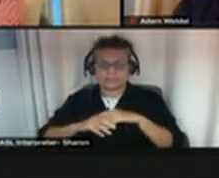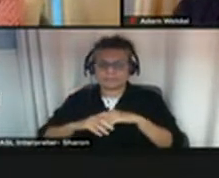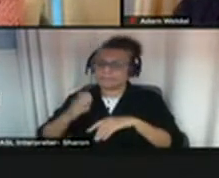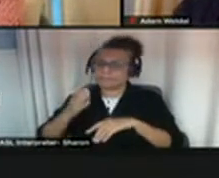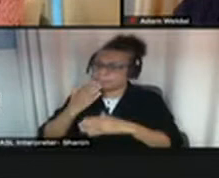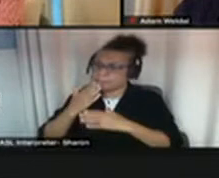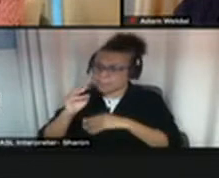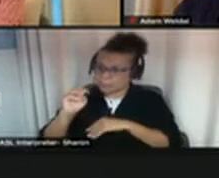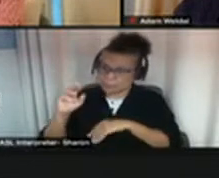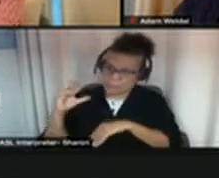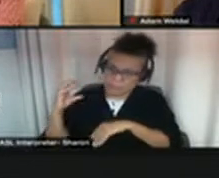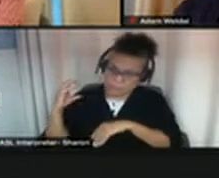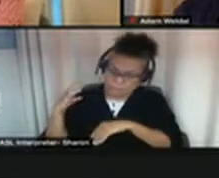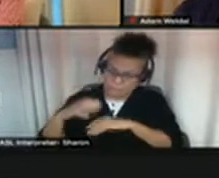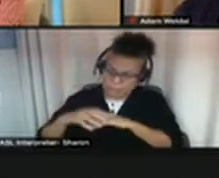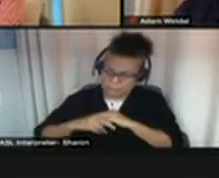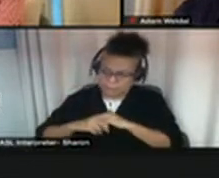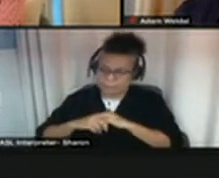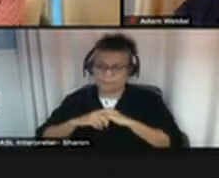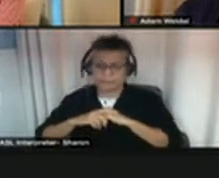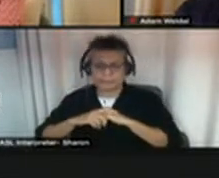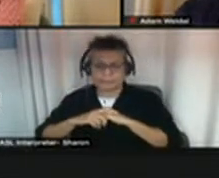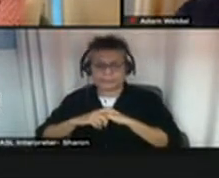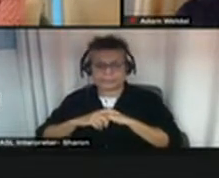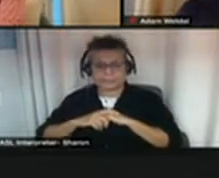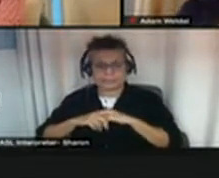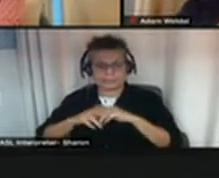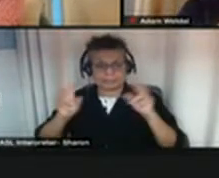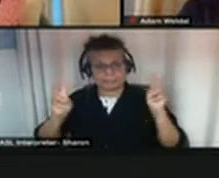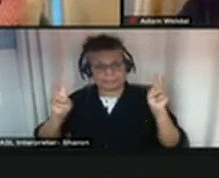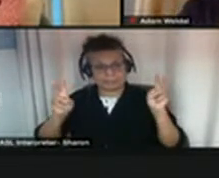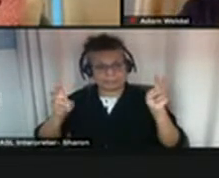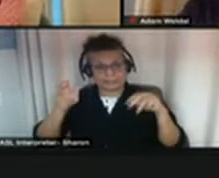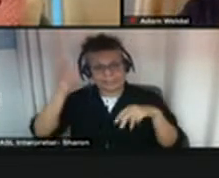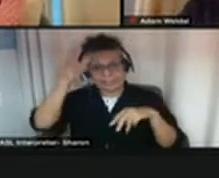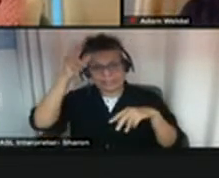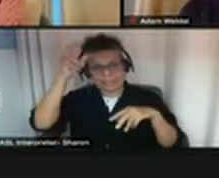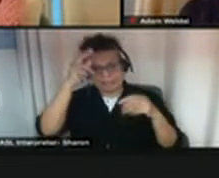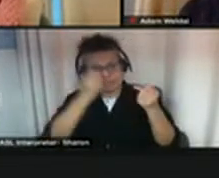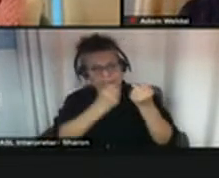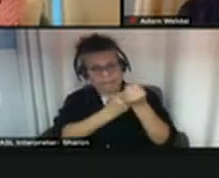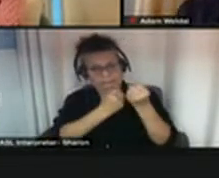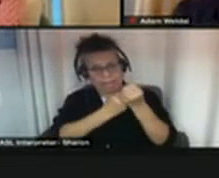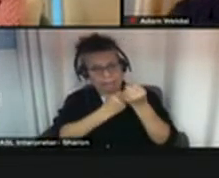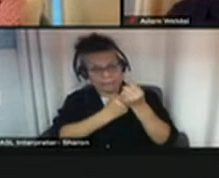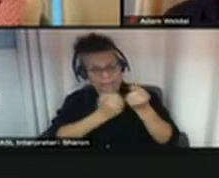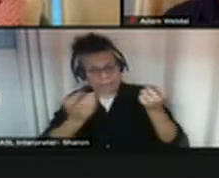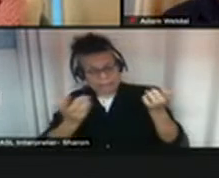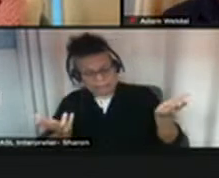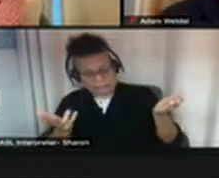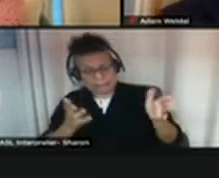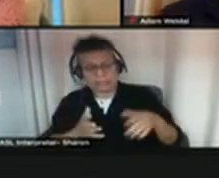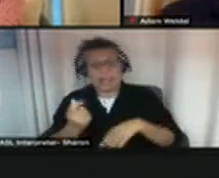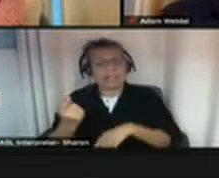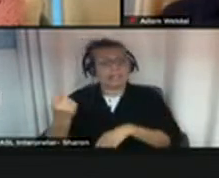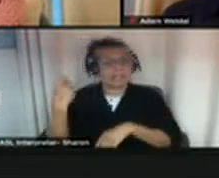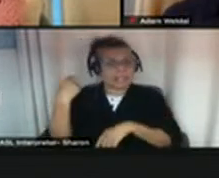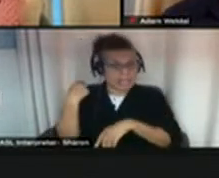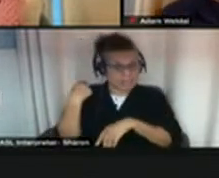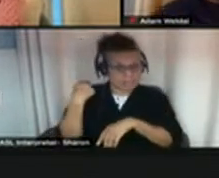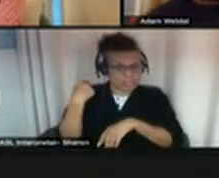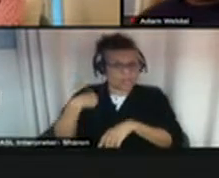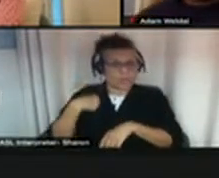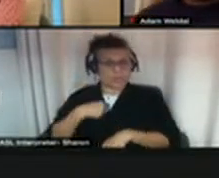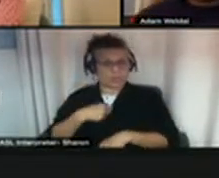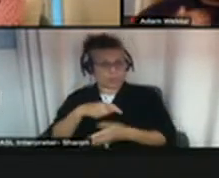I guess to play devil's advocate to Mr. Iovino's question, last year when we